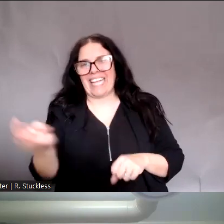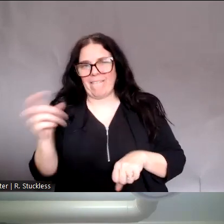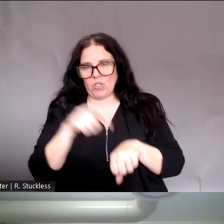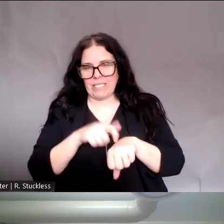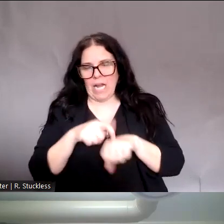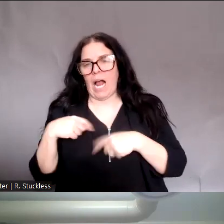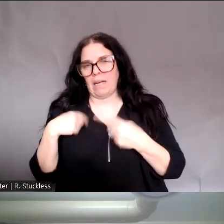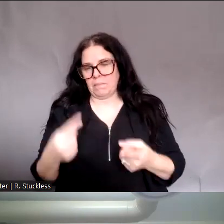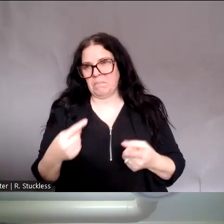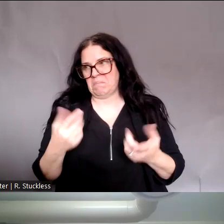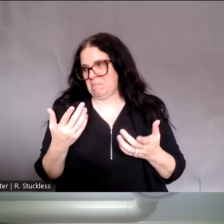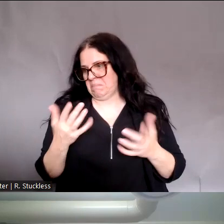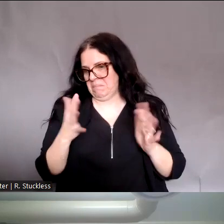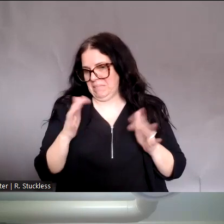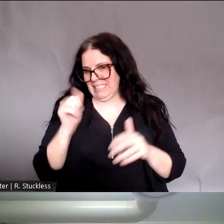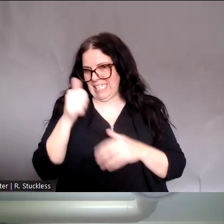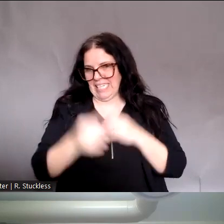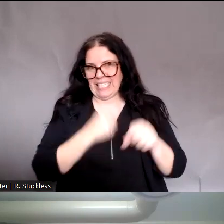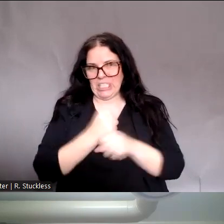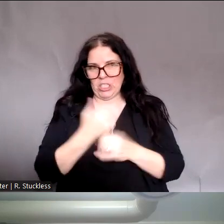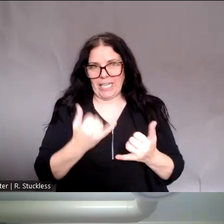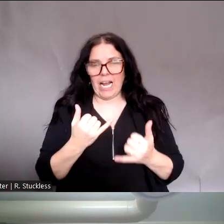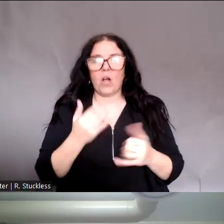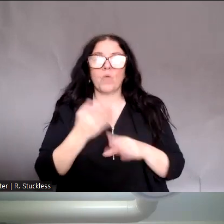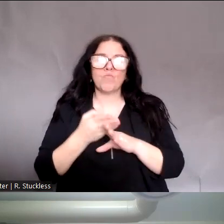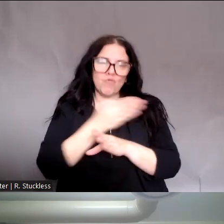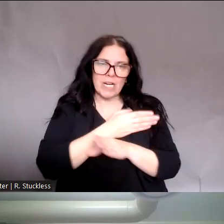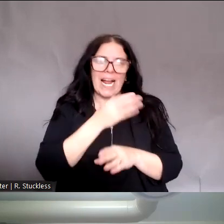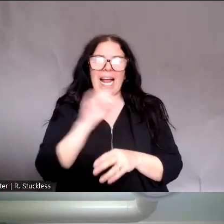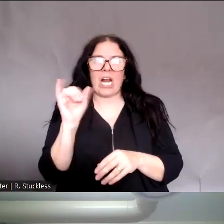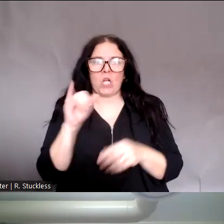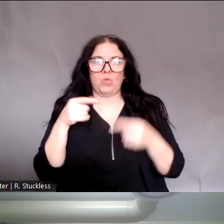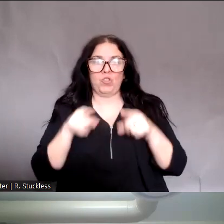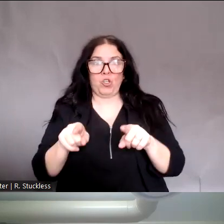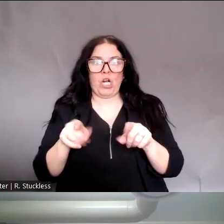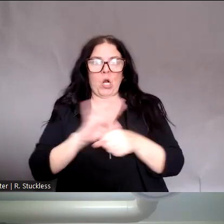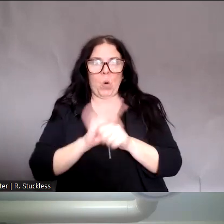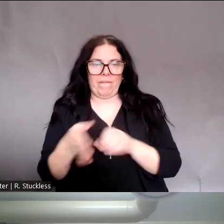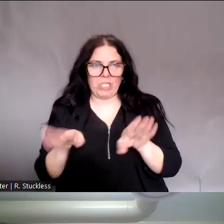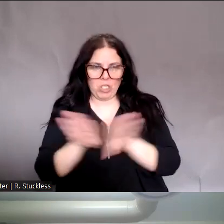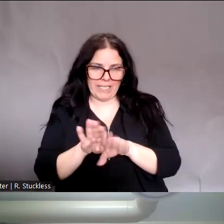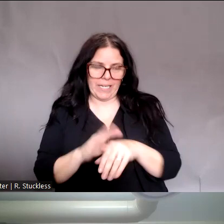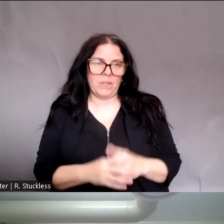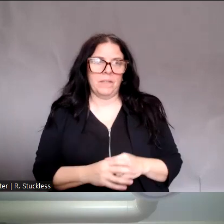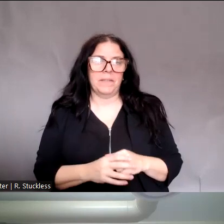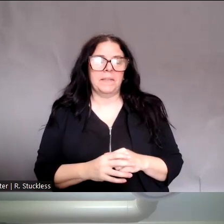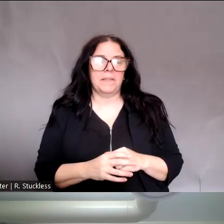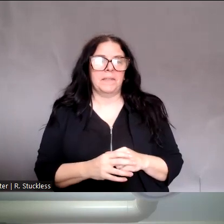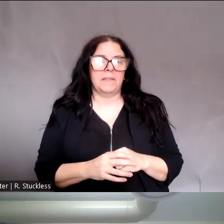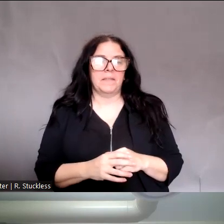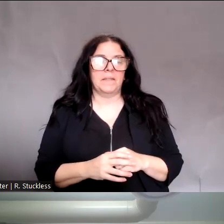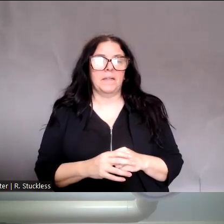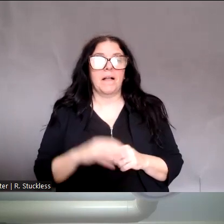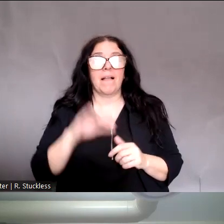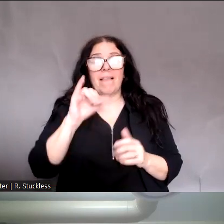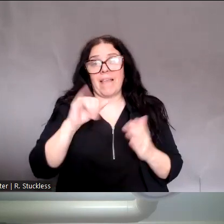10-year period now, both pre and during COVID shutdowns, where the program,